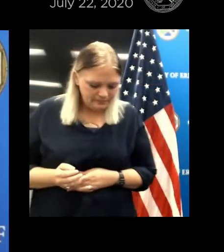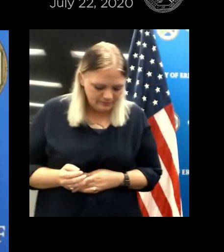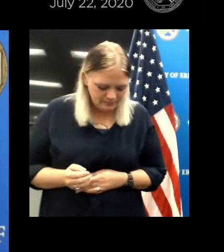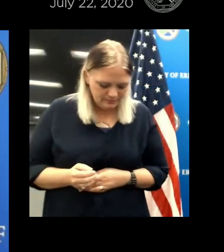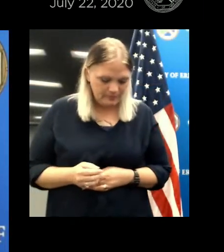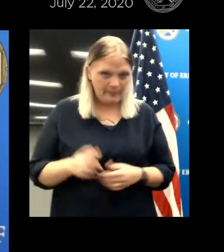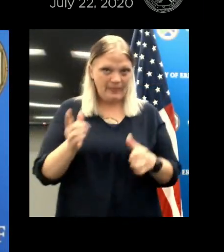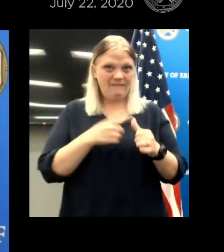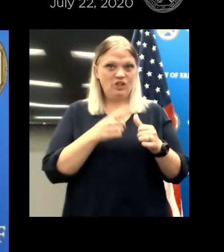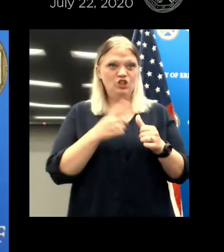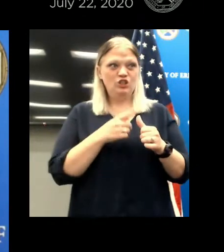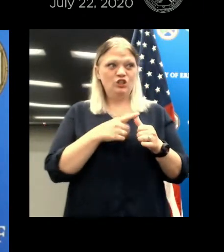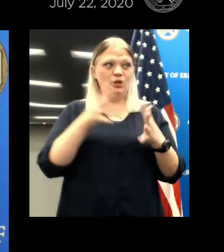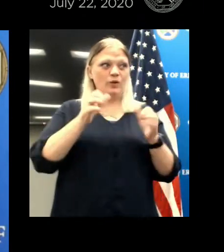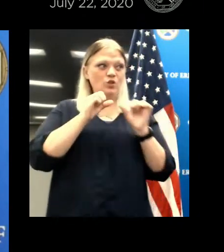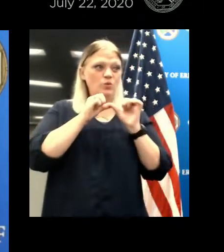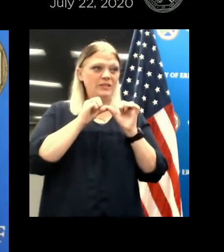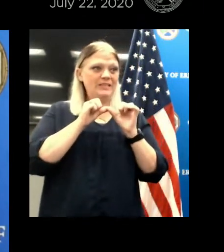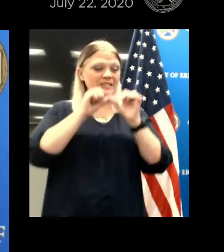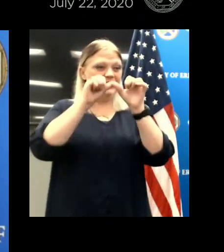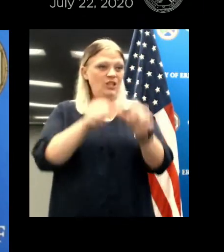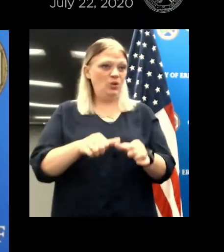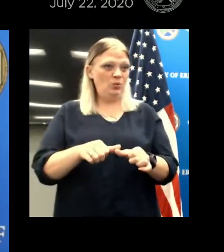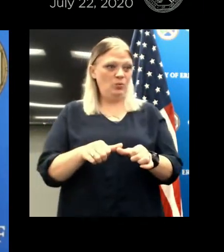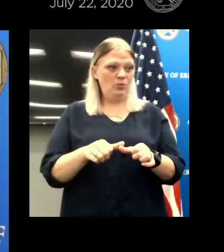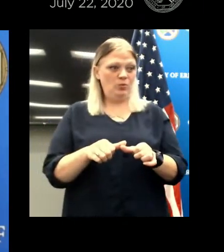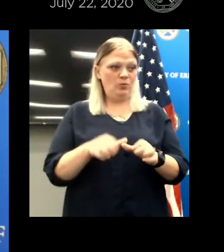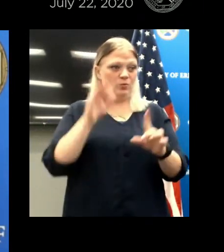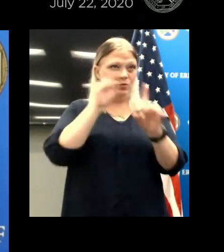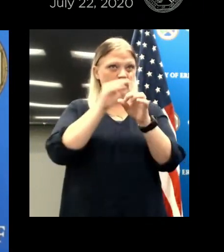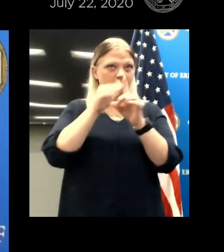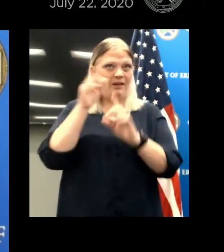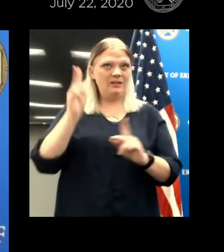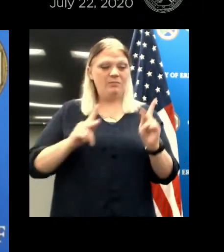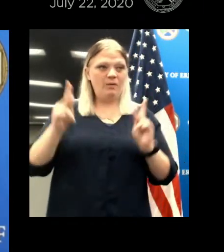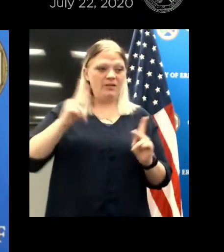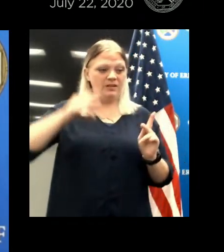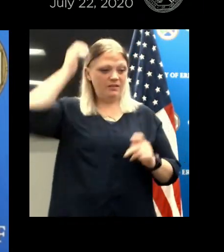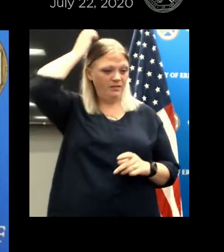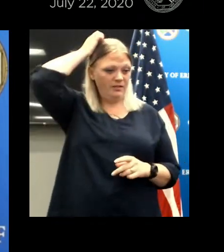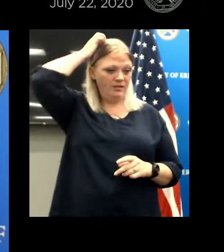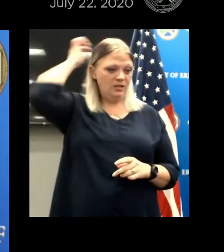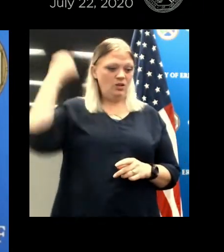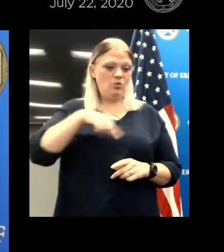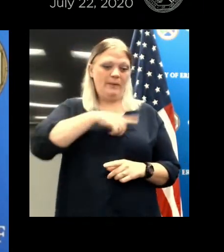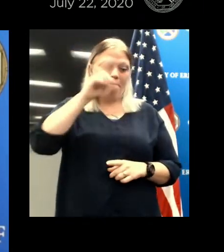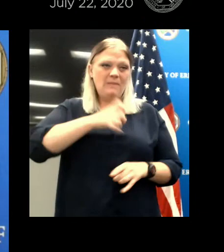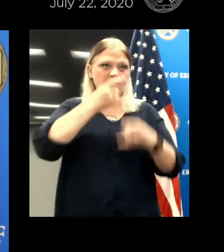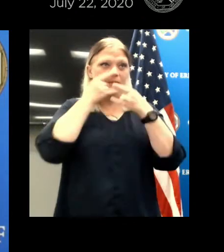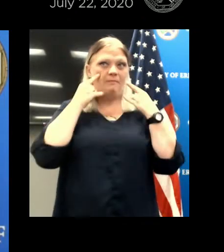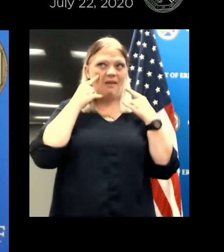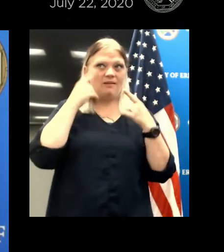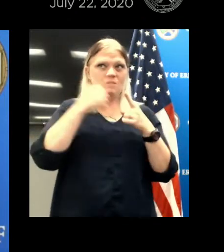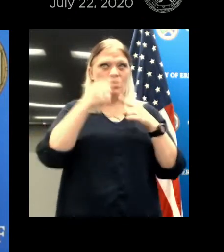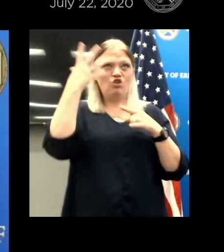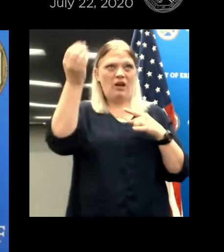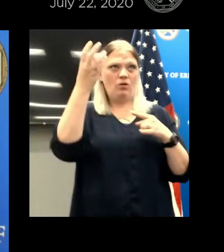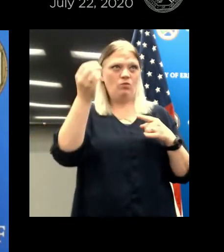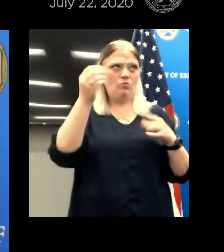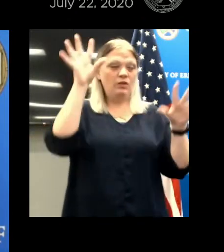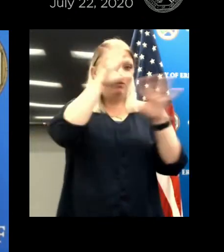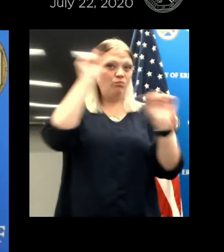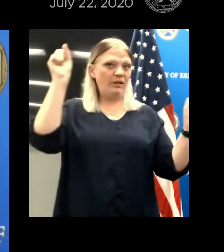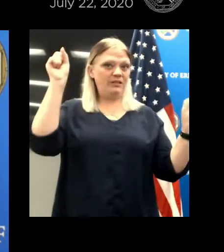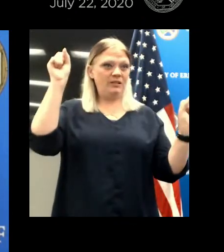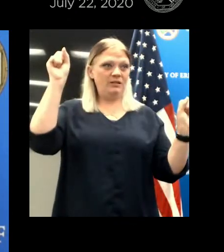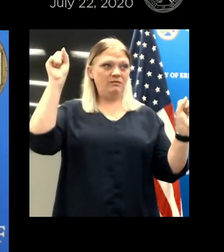Just first off, I want to continue to remind the public that we need to wear masks when we're out in public. The President came out